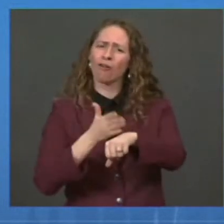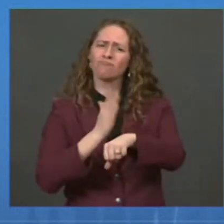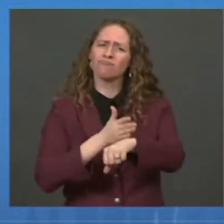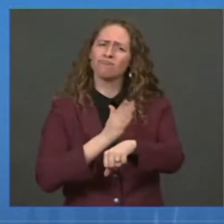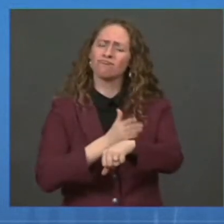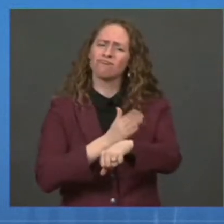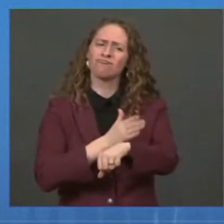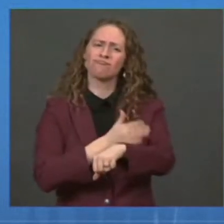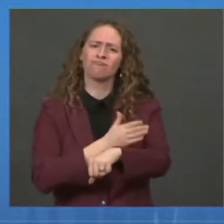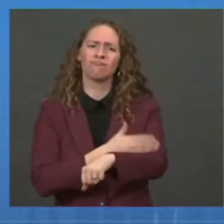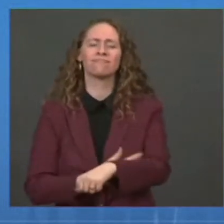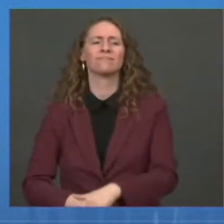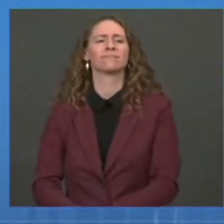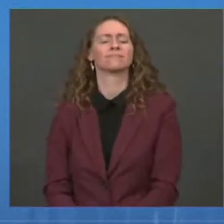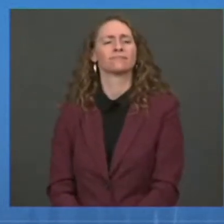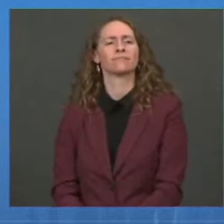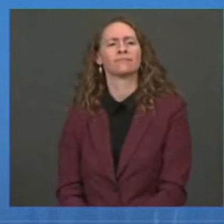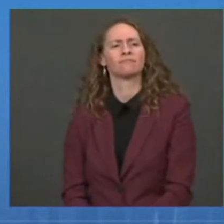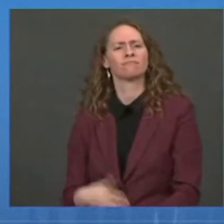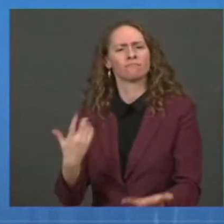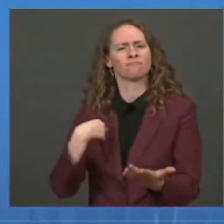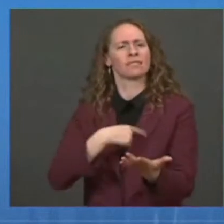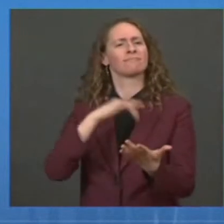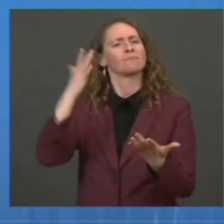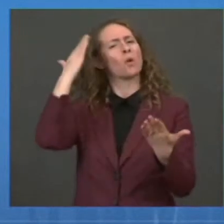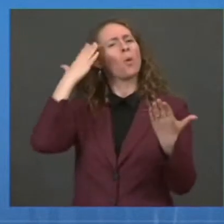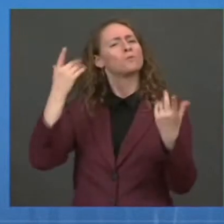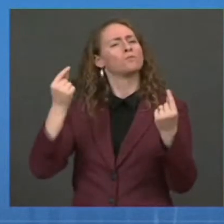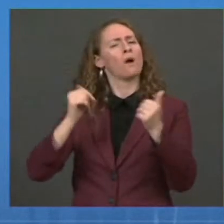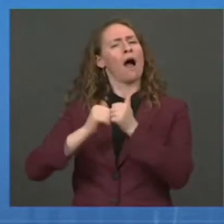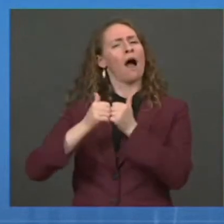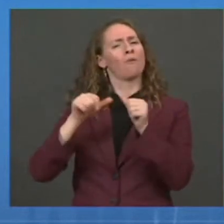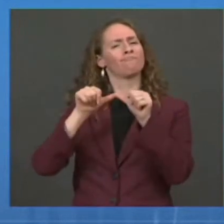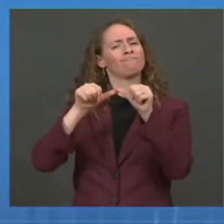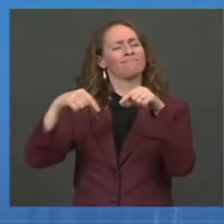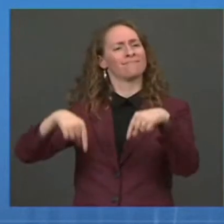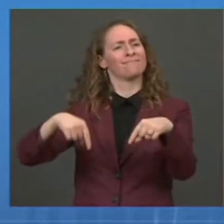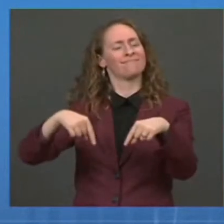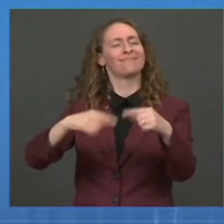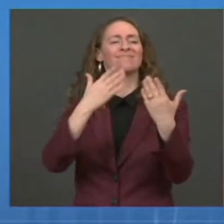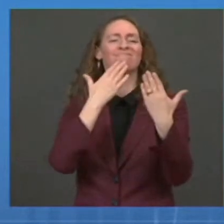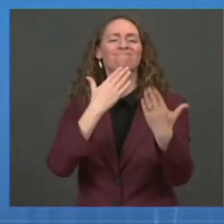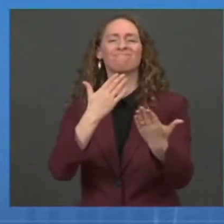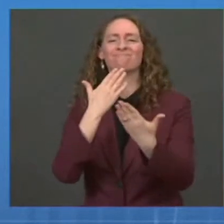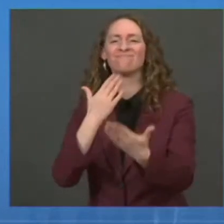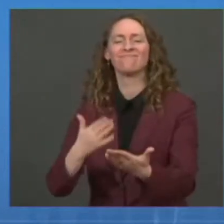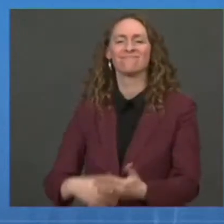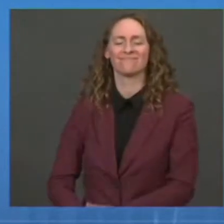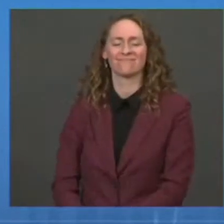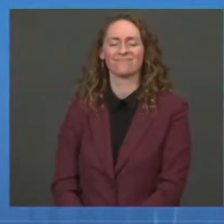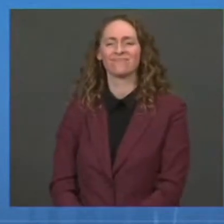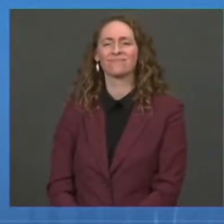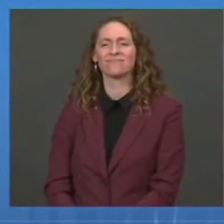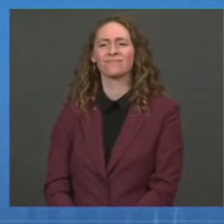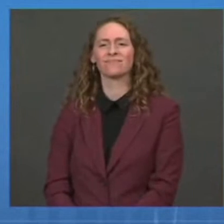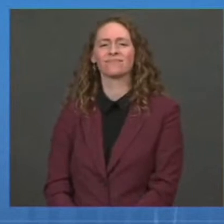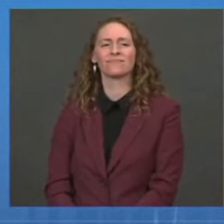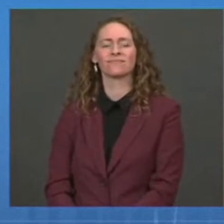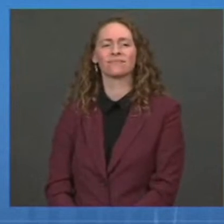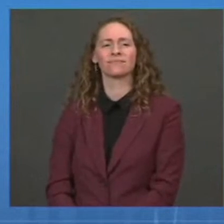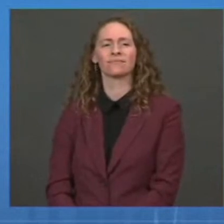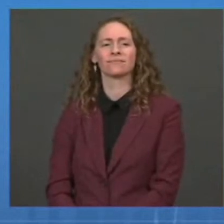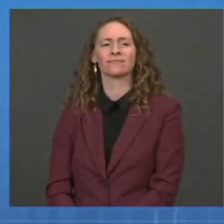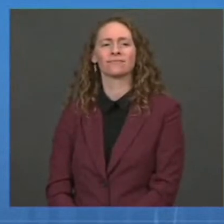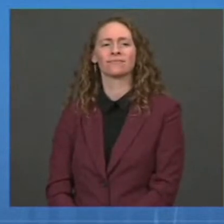on the right track. Thanks for your time, and I'll turn it back to you, Jeff. Thanks, Doctor. Before we open up for questions, let me